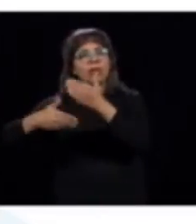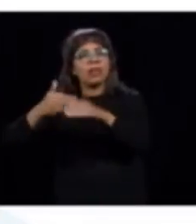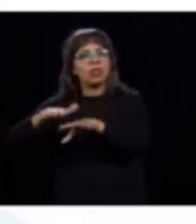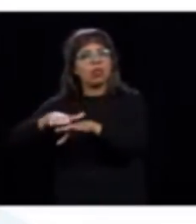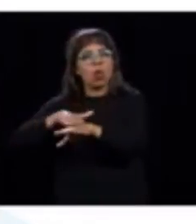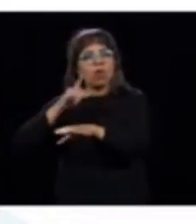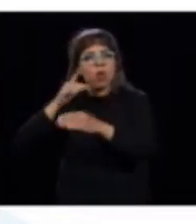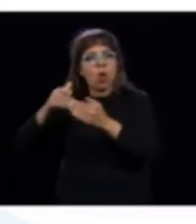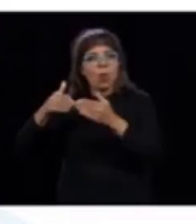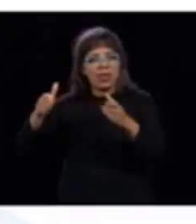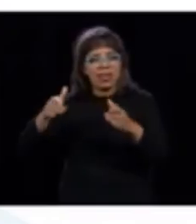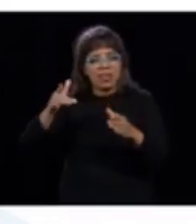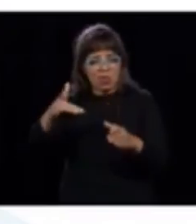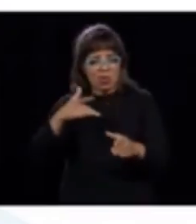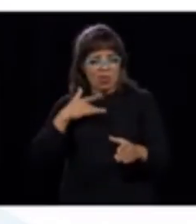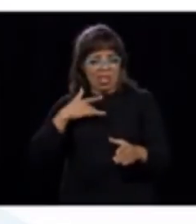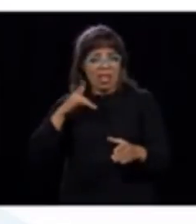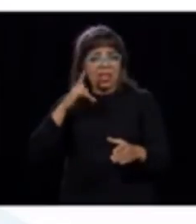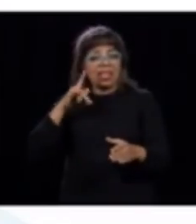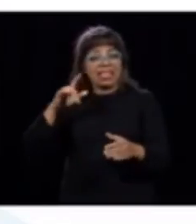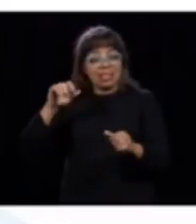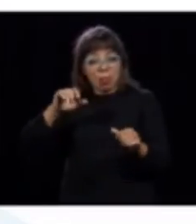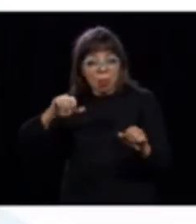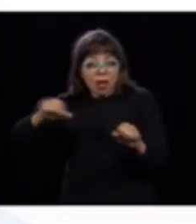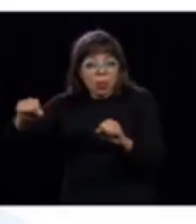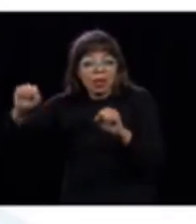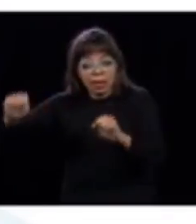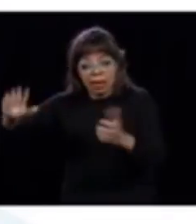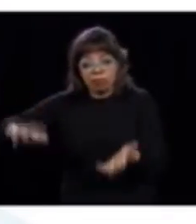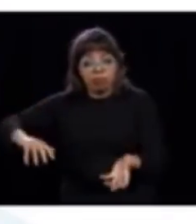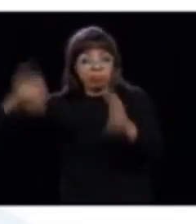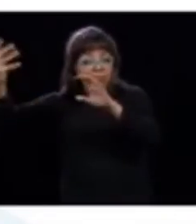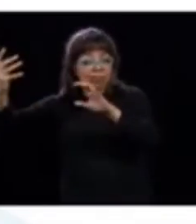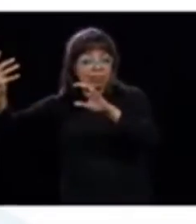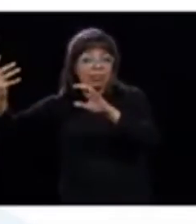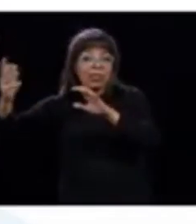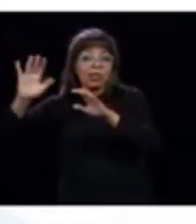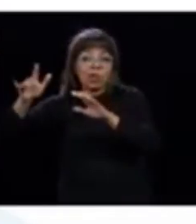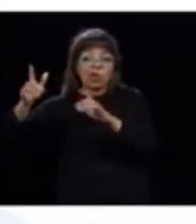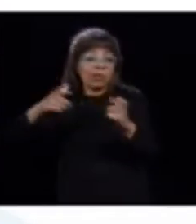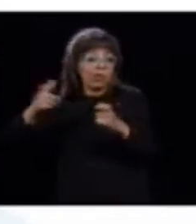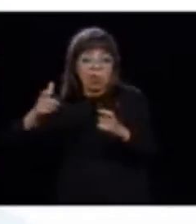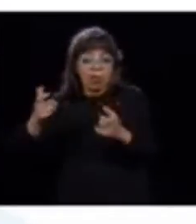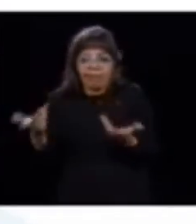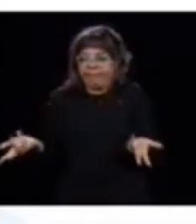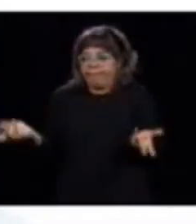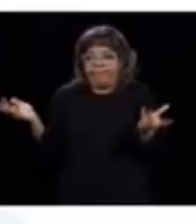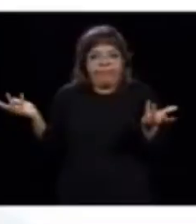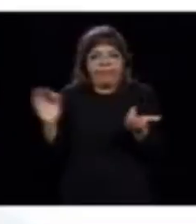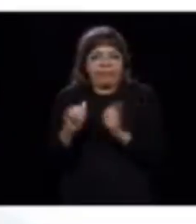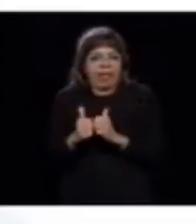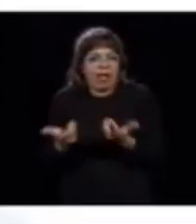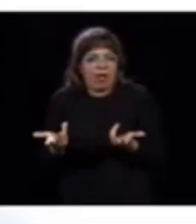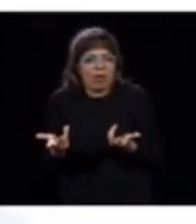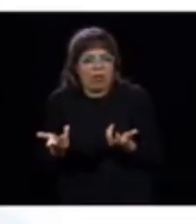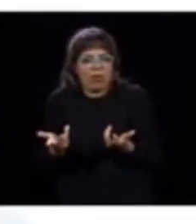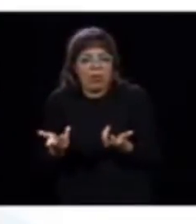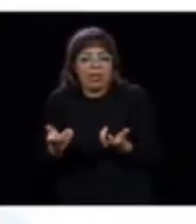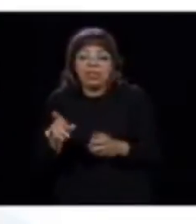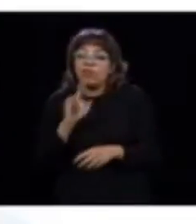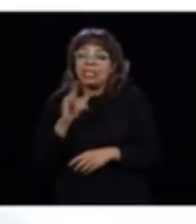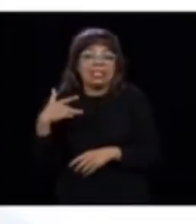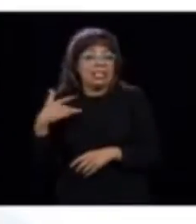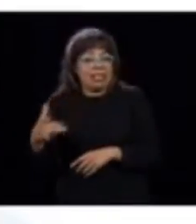of this is losing control and you are at the most delicate stage of the whole operation of reopening the